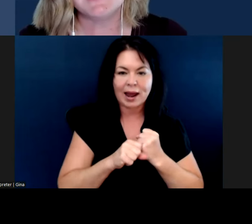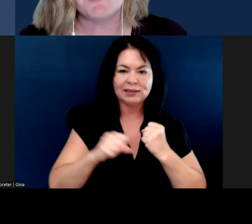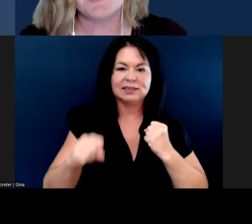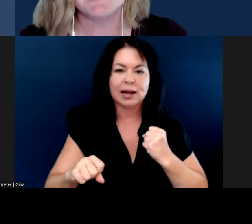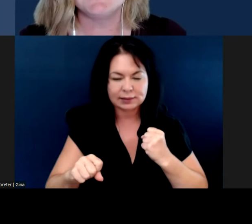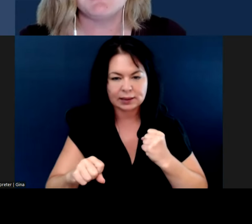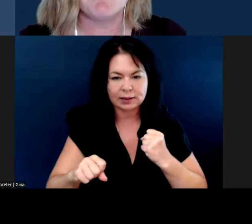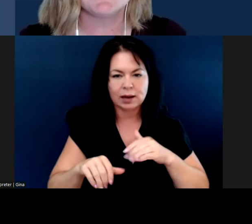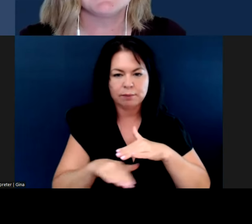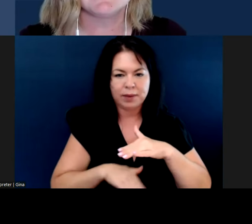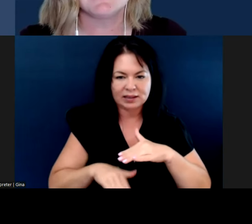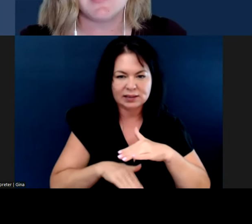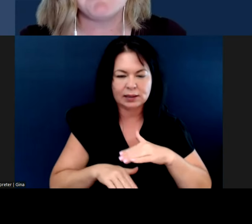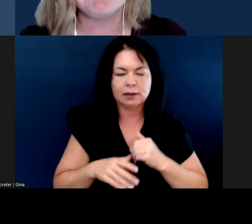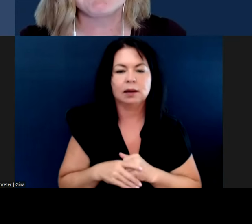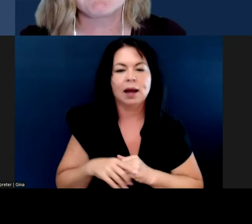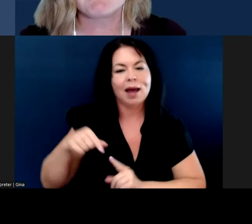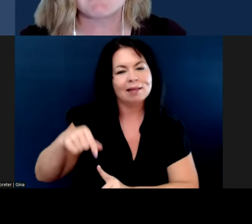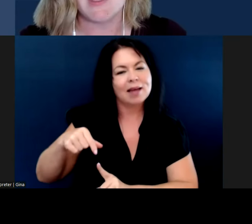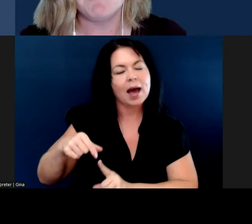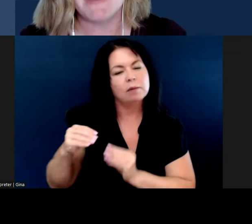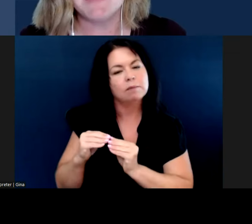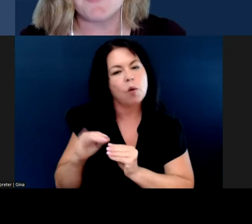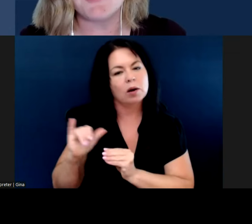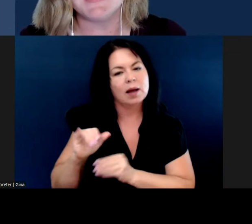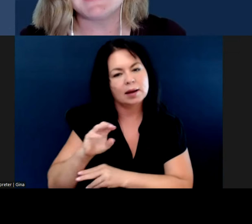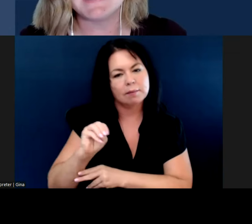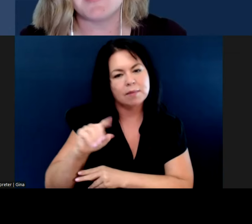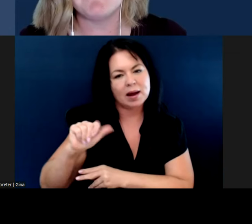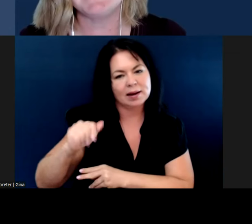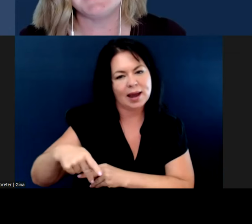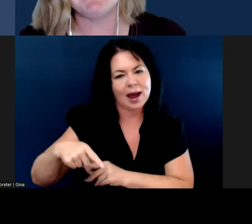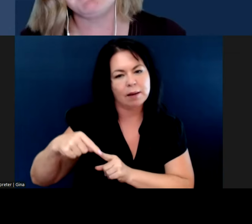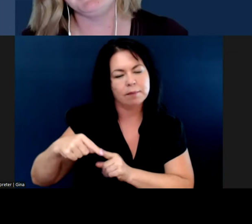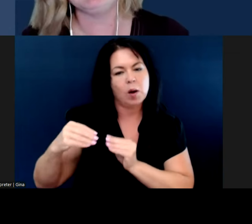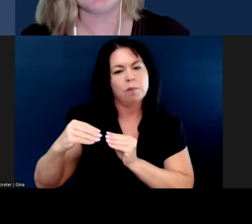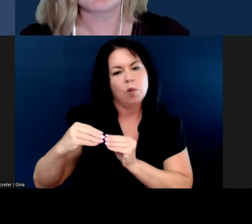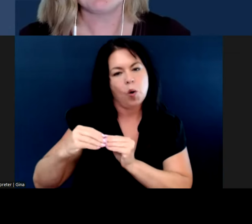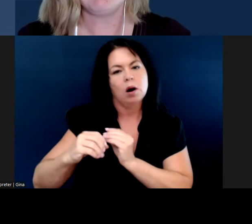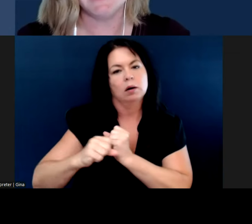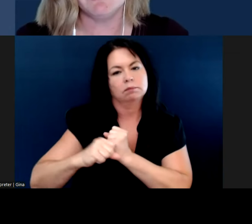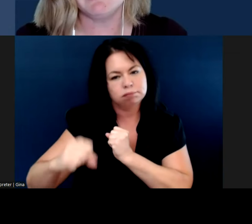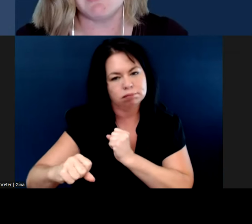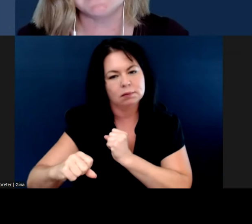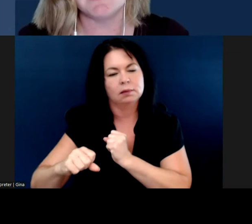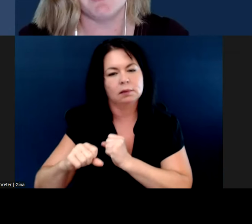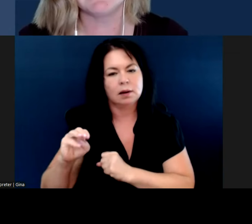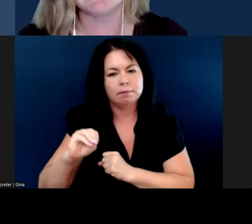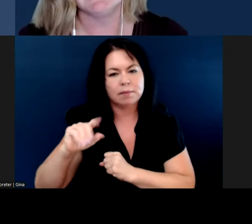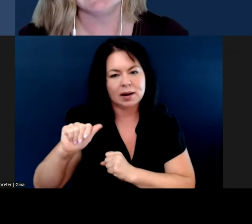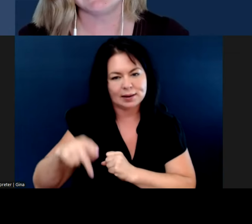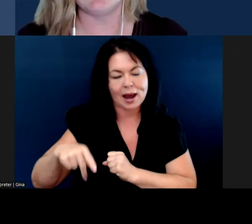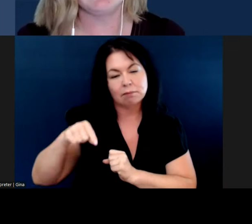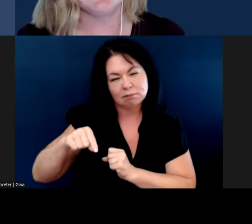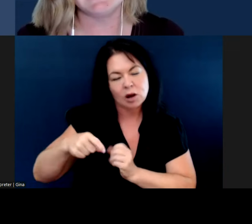Medigaps. So it gives you the most help paying for things, but typically it will cost the